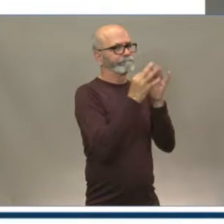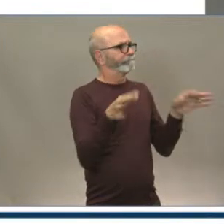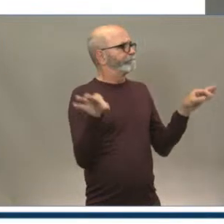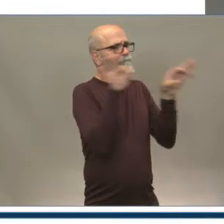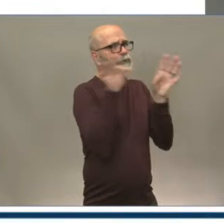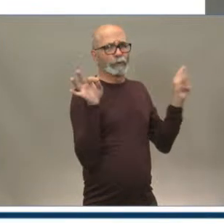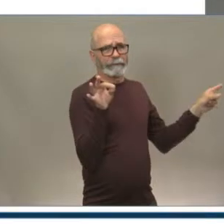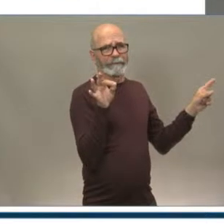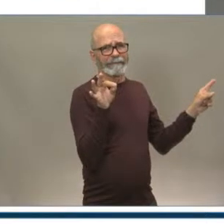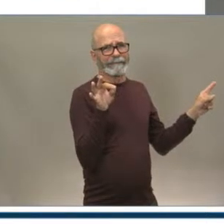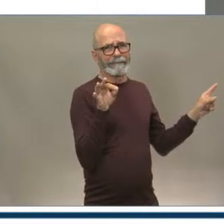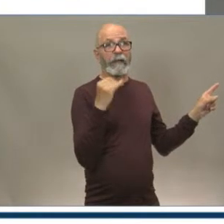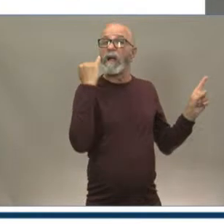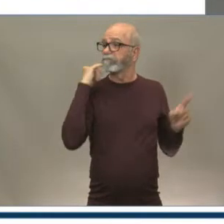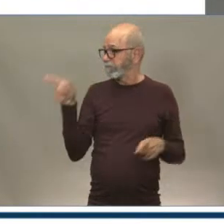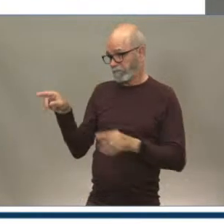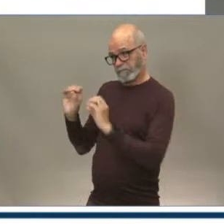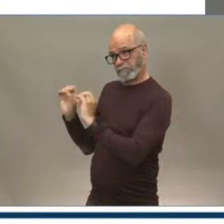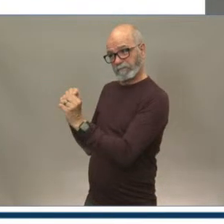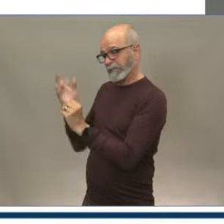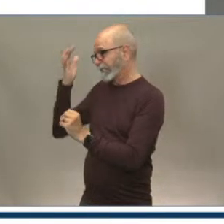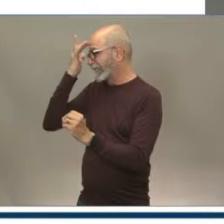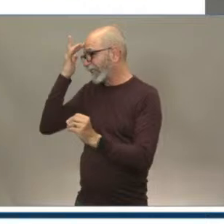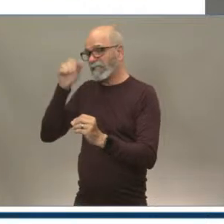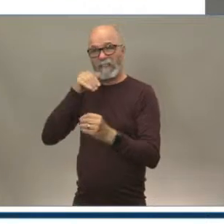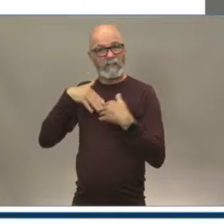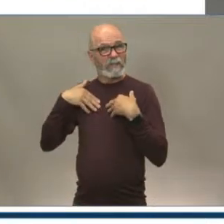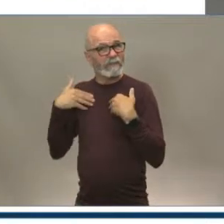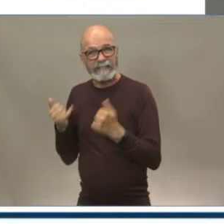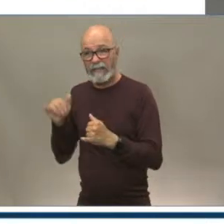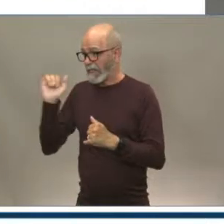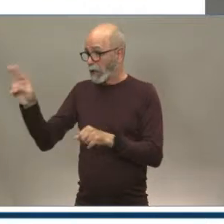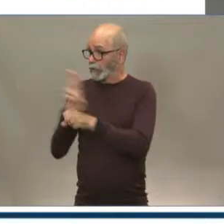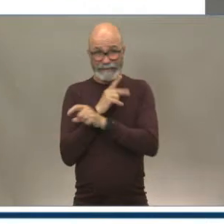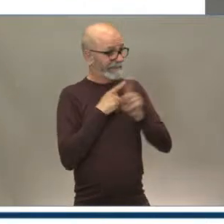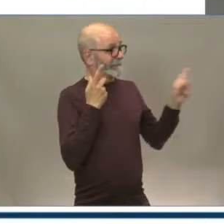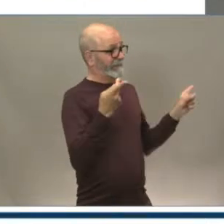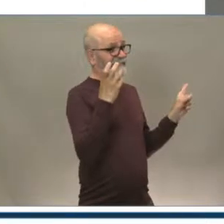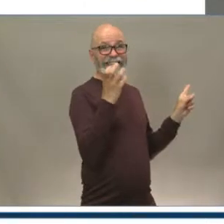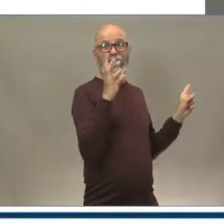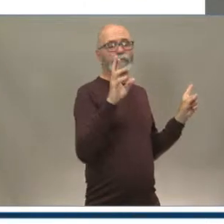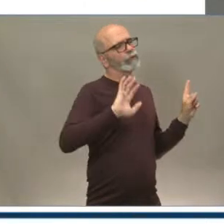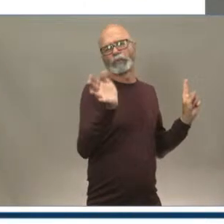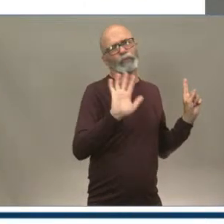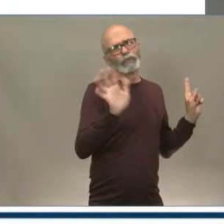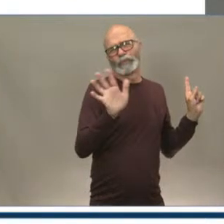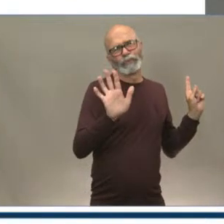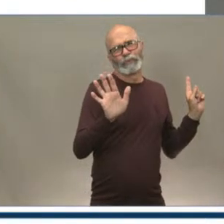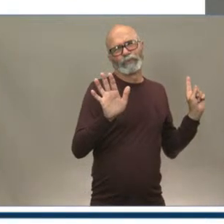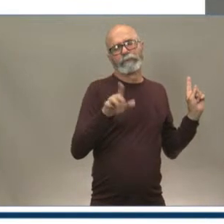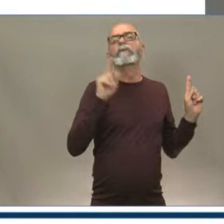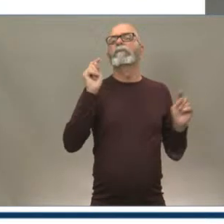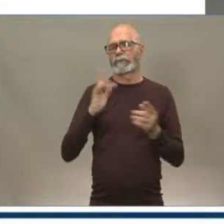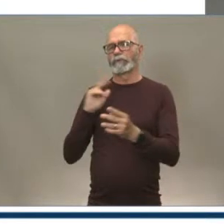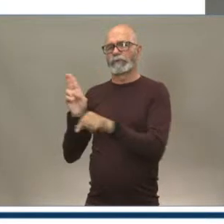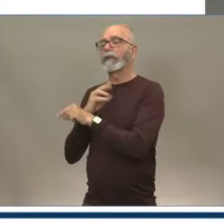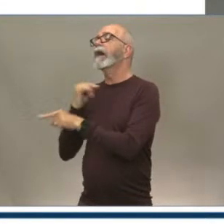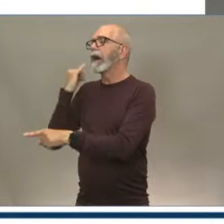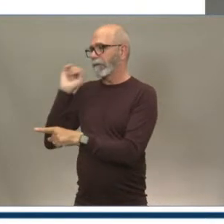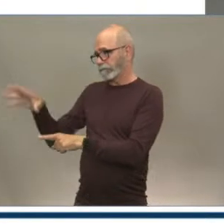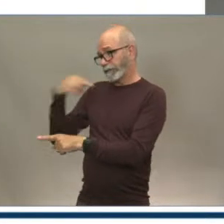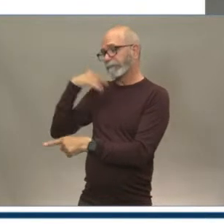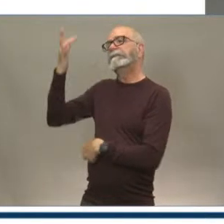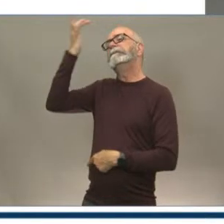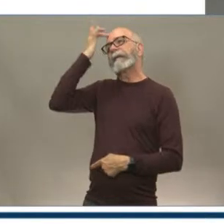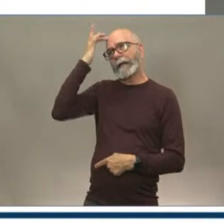clog up our system. So if you go online, don't pretend you have symptoms if you don't have symptoms. Find